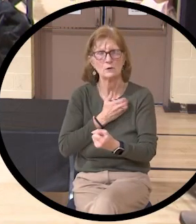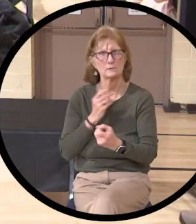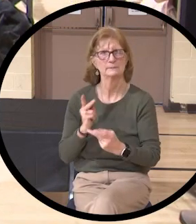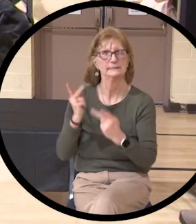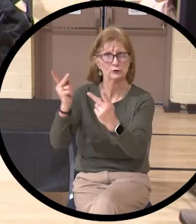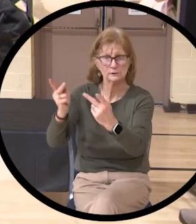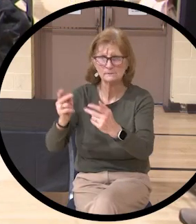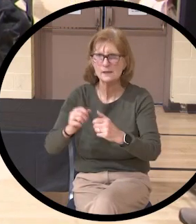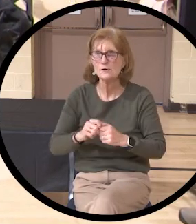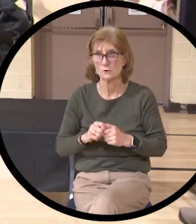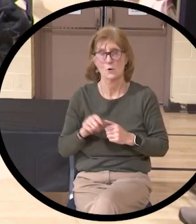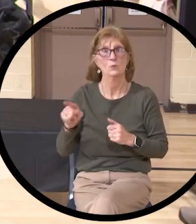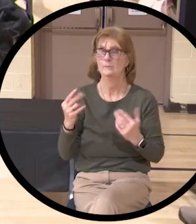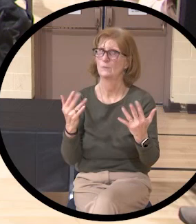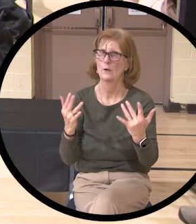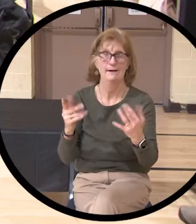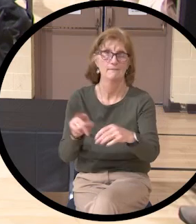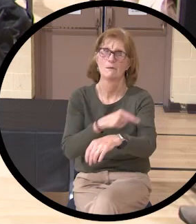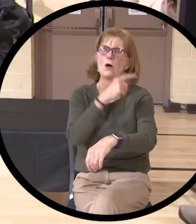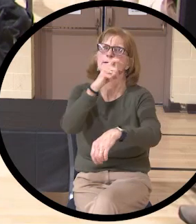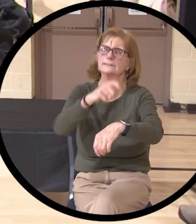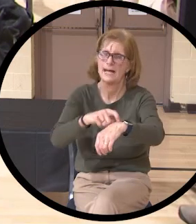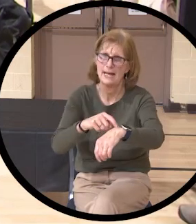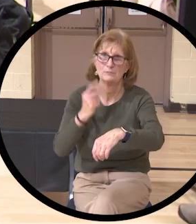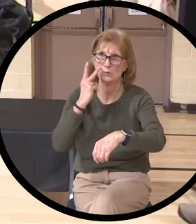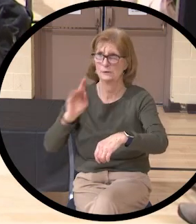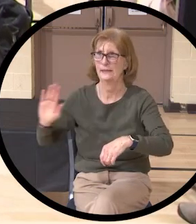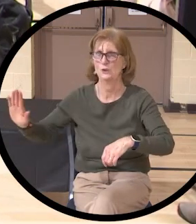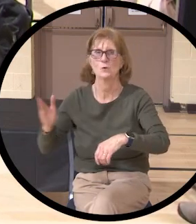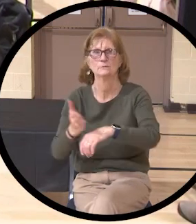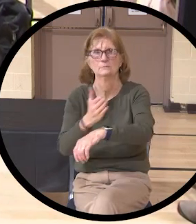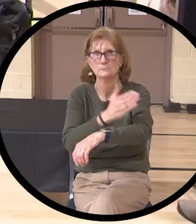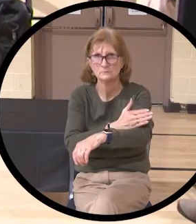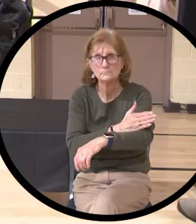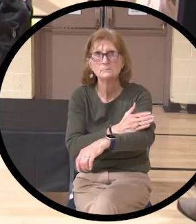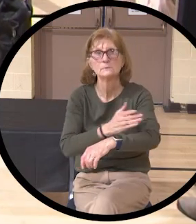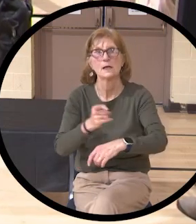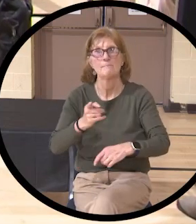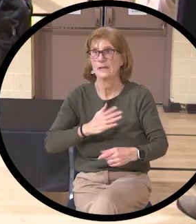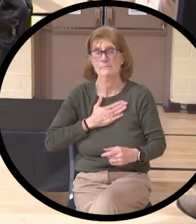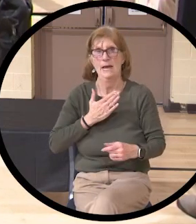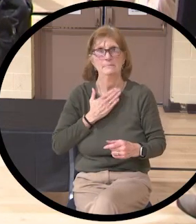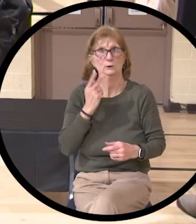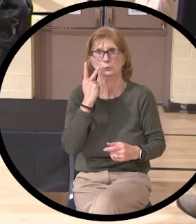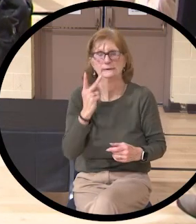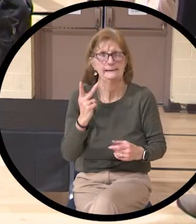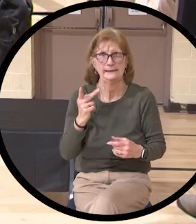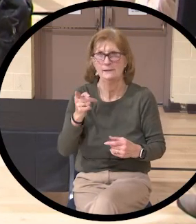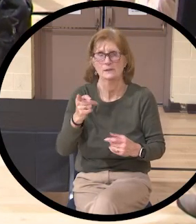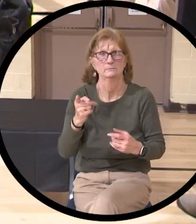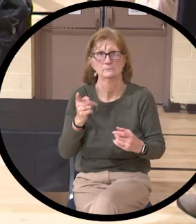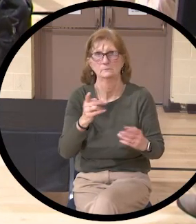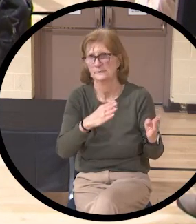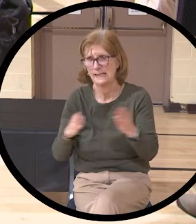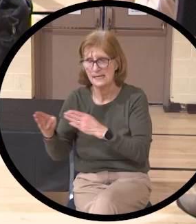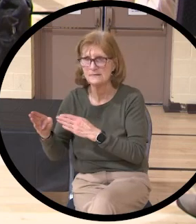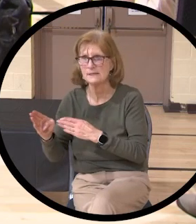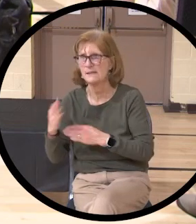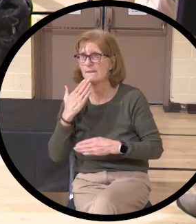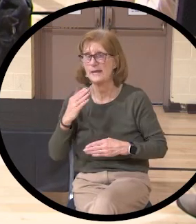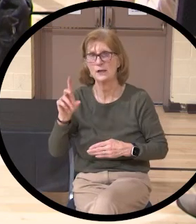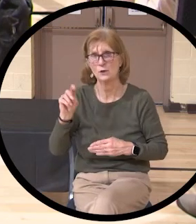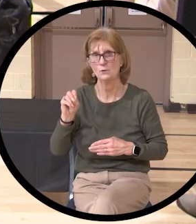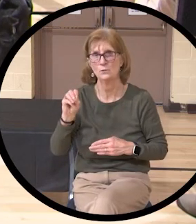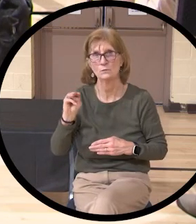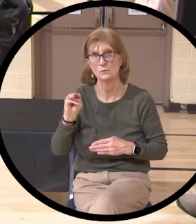been pushing a long time to see these improvements made, and it's great to see these plans. I'm very excited, and I want to thank Domi for all your hard